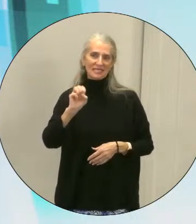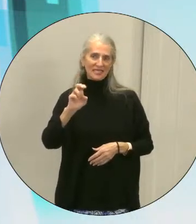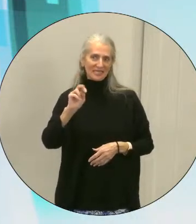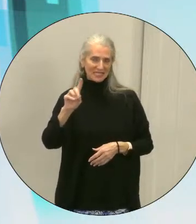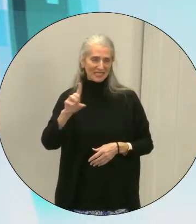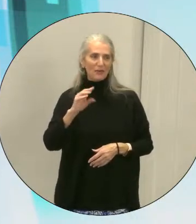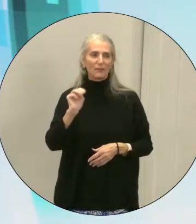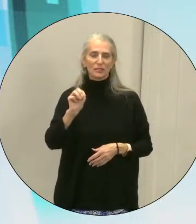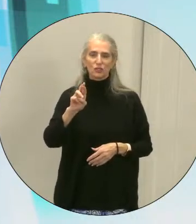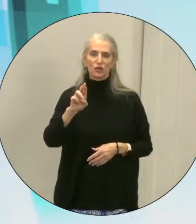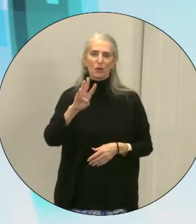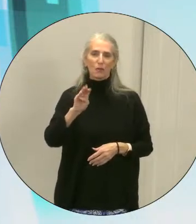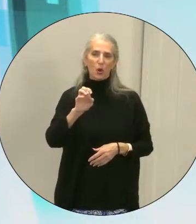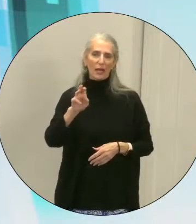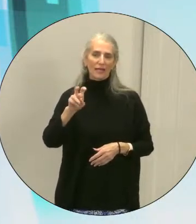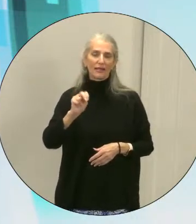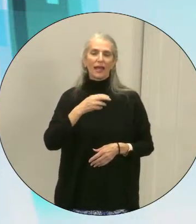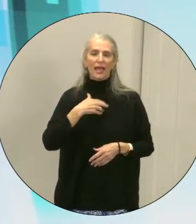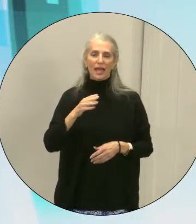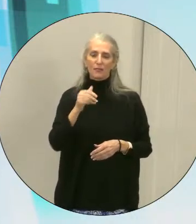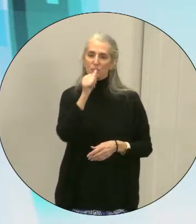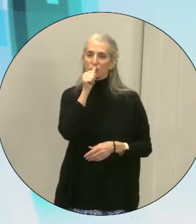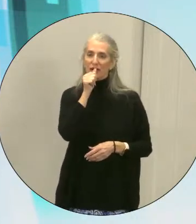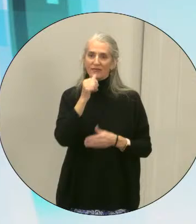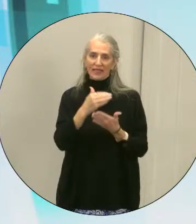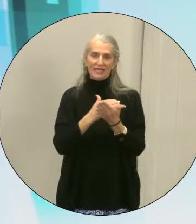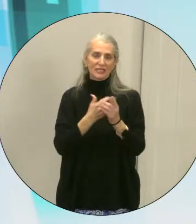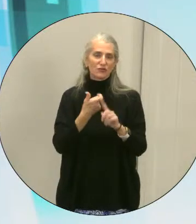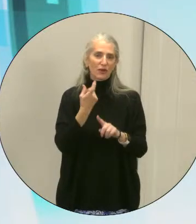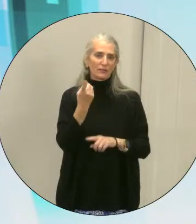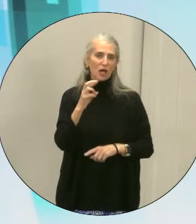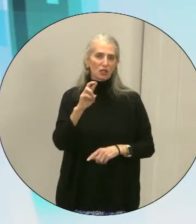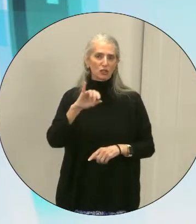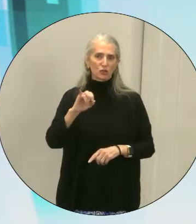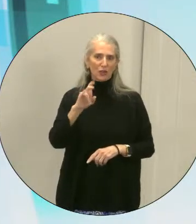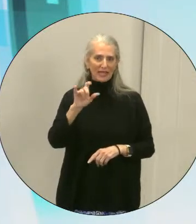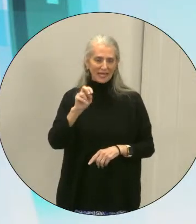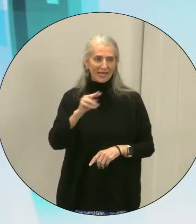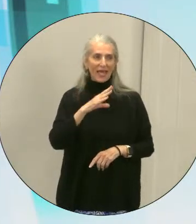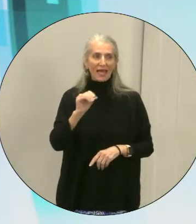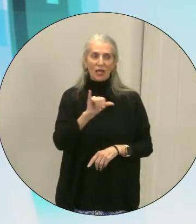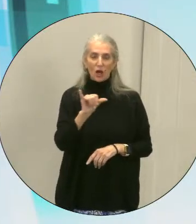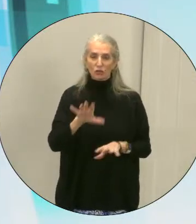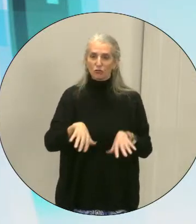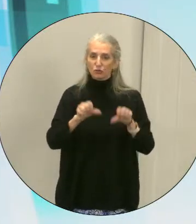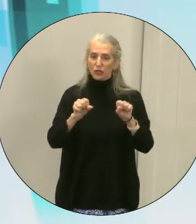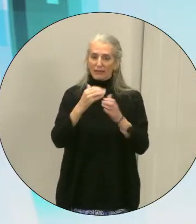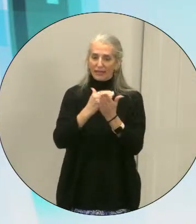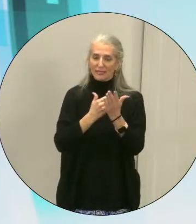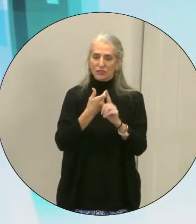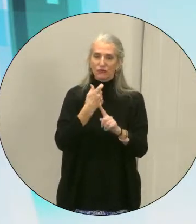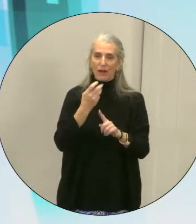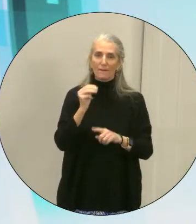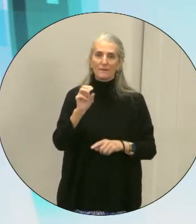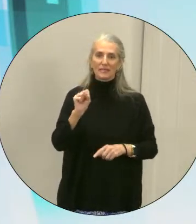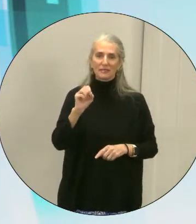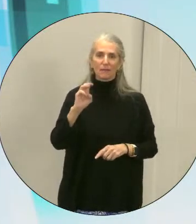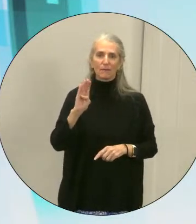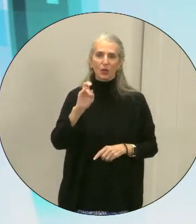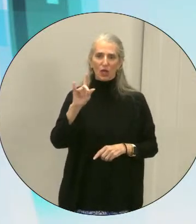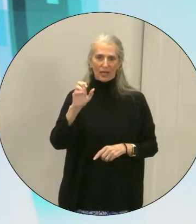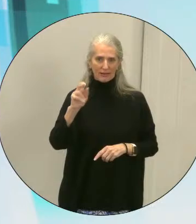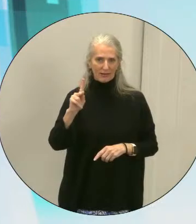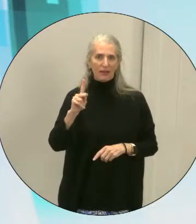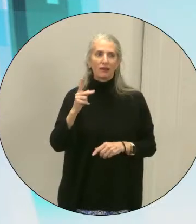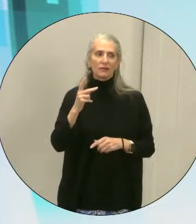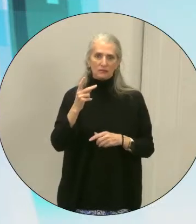I took private lessons from Dr. Julian, and I also took lessons from Miss Bullock. Both prepared me for the next